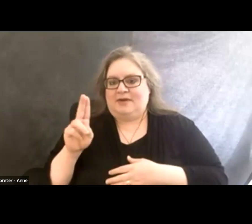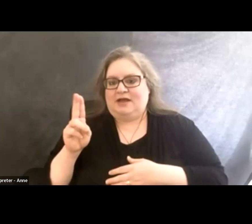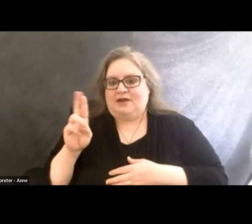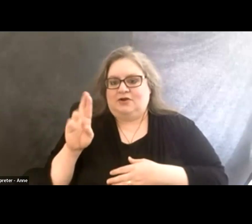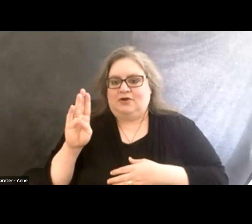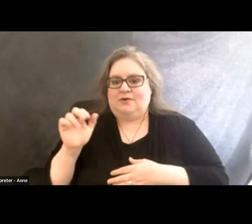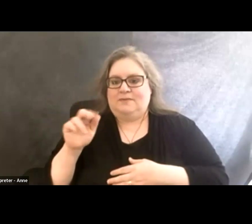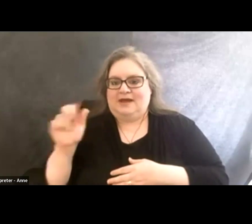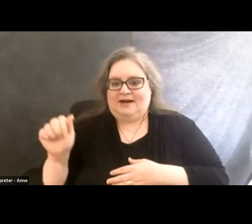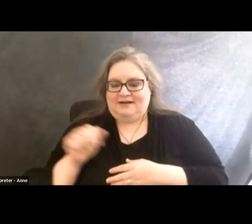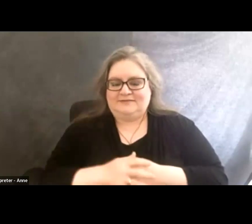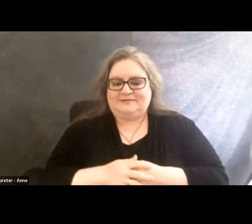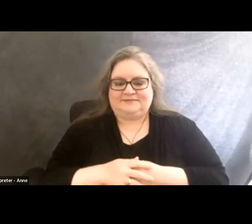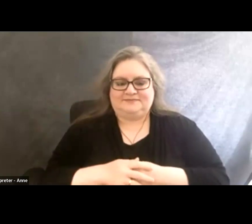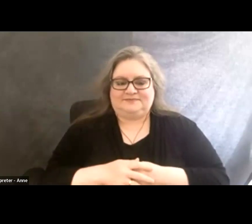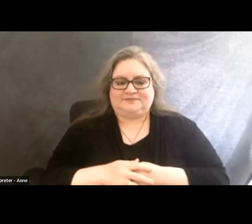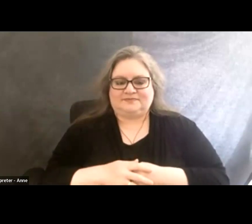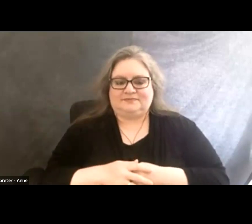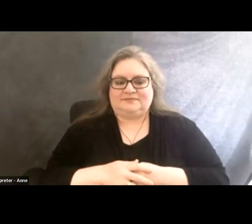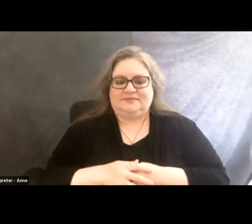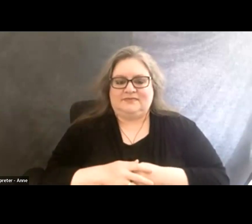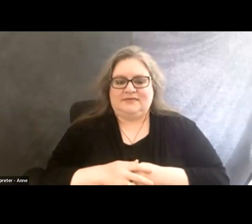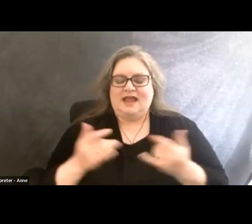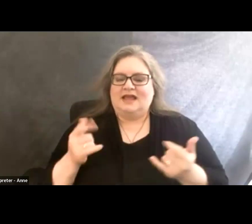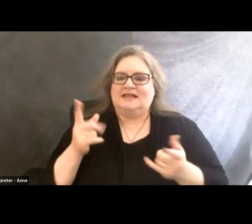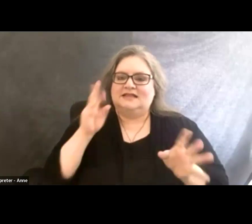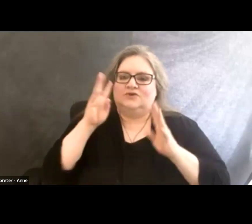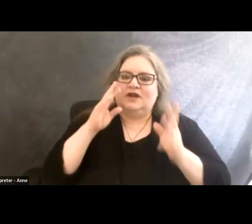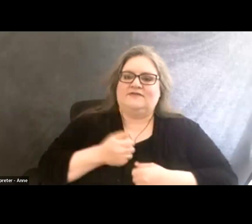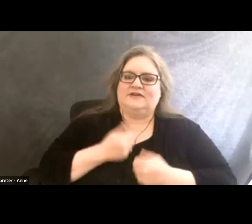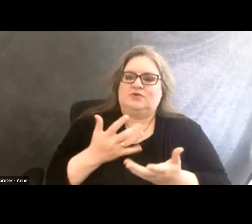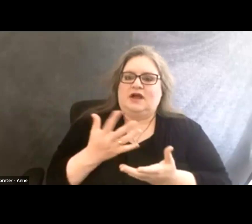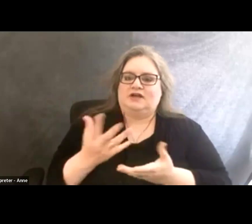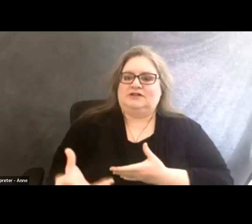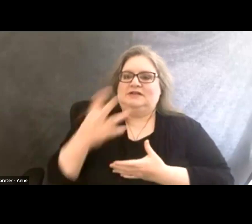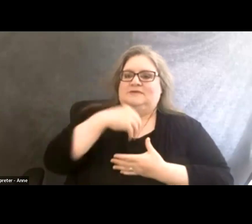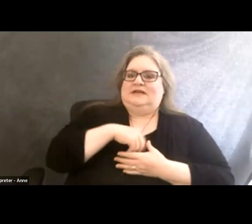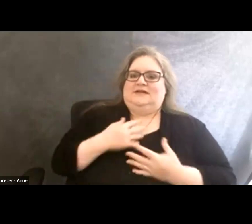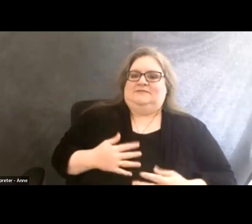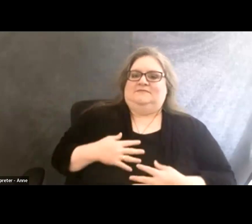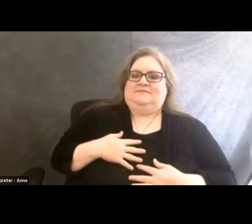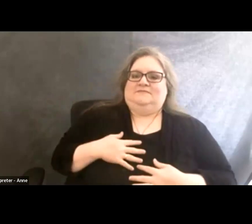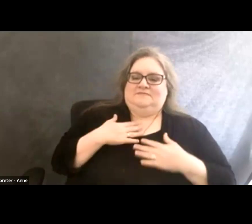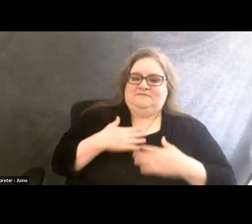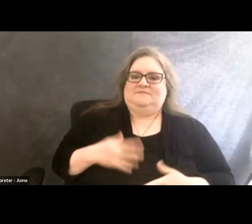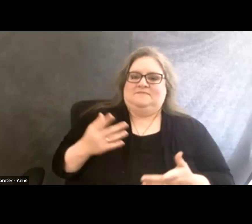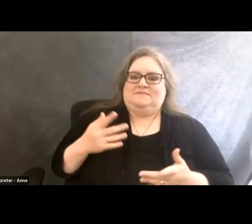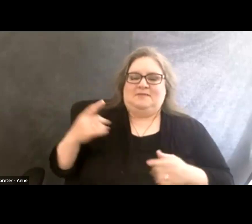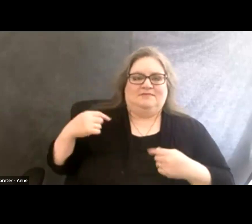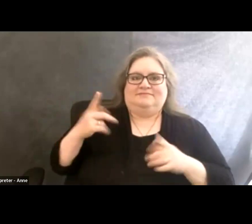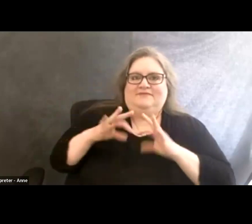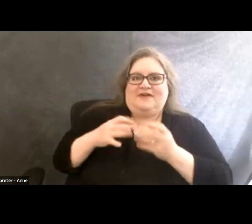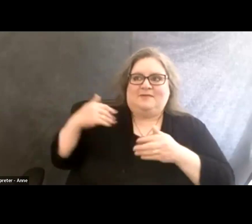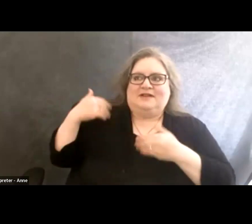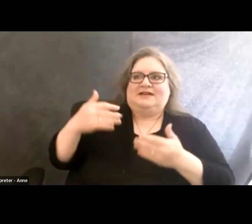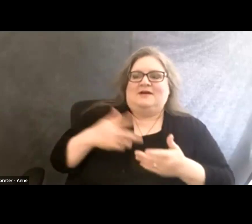And this creative expression has been in my blood line forever. My